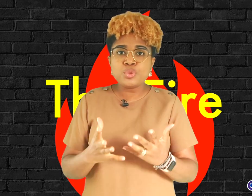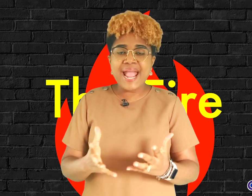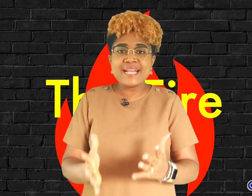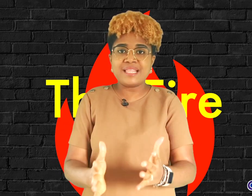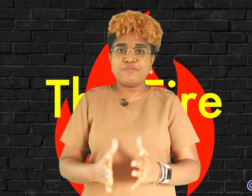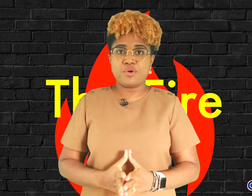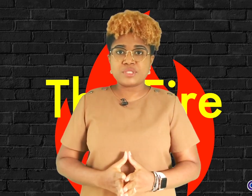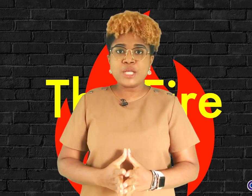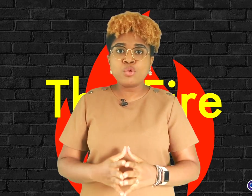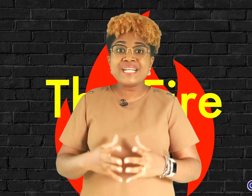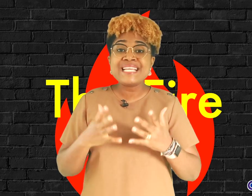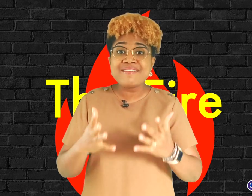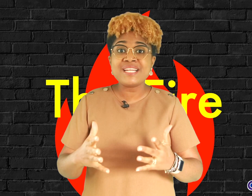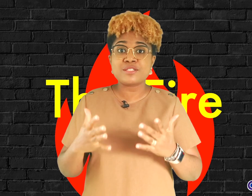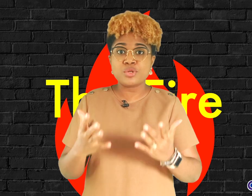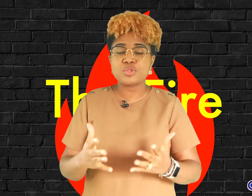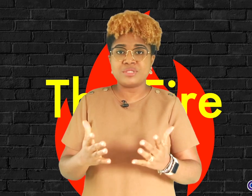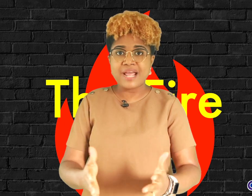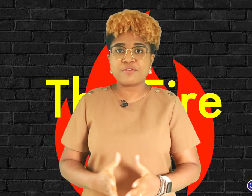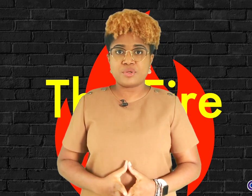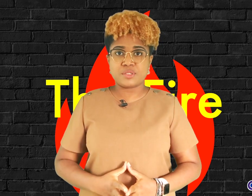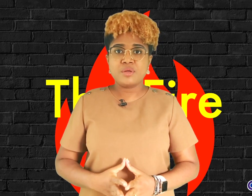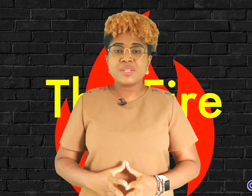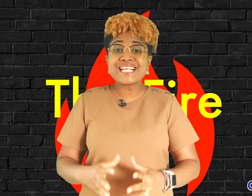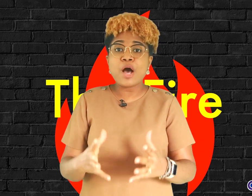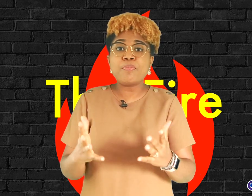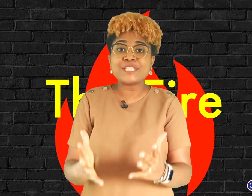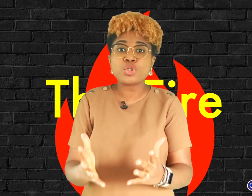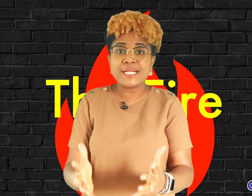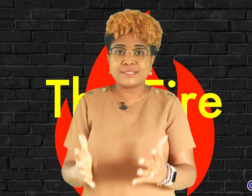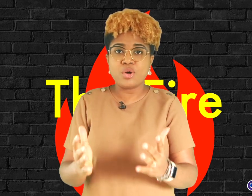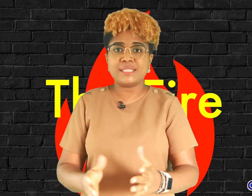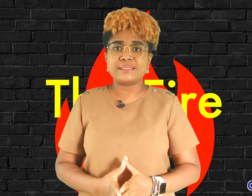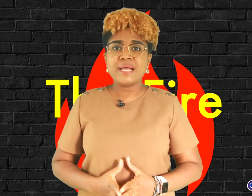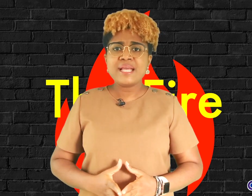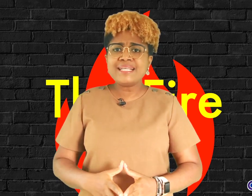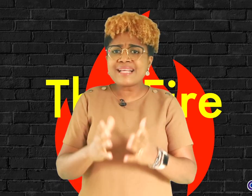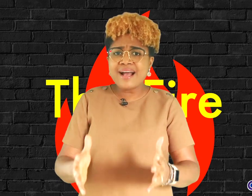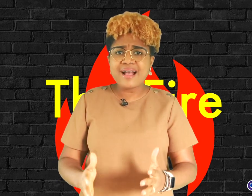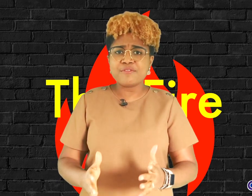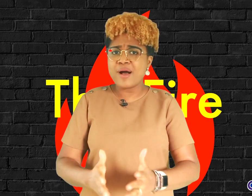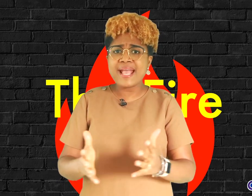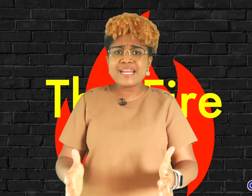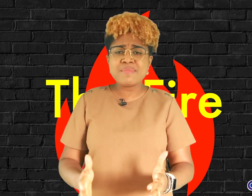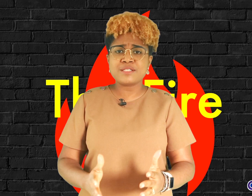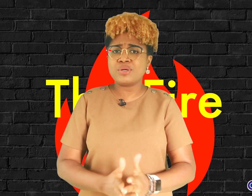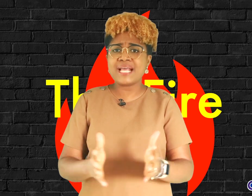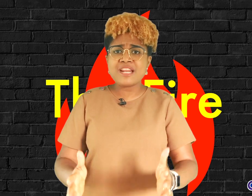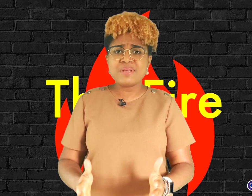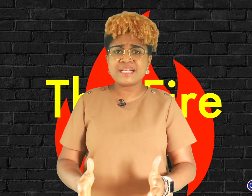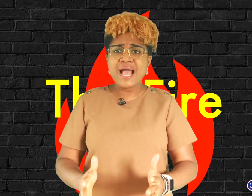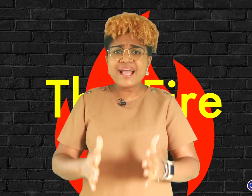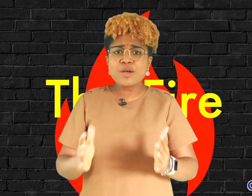can do anything for us, including giving his son to die for us. That's how passionate God is. His anger for our enemies